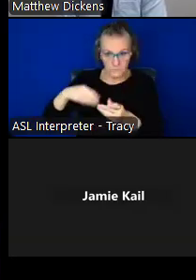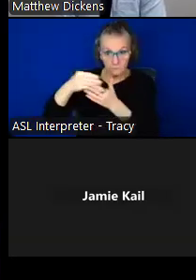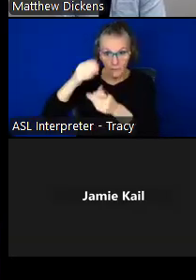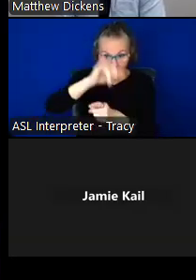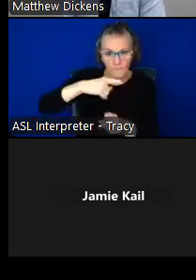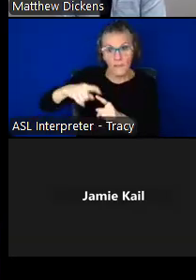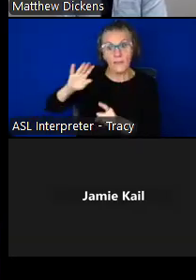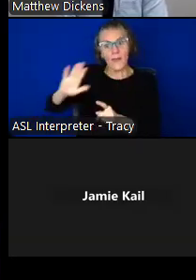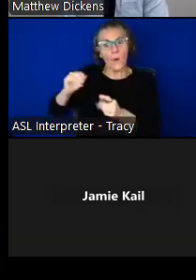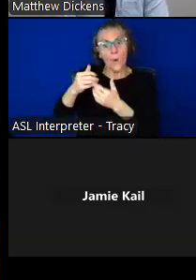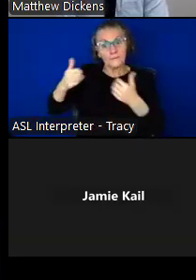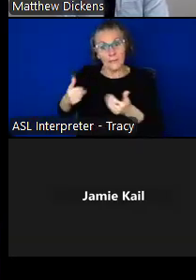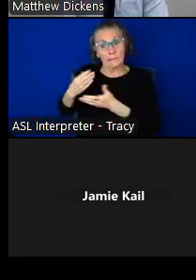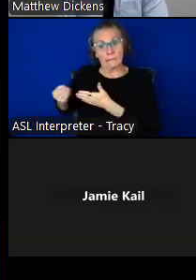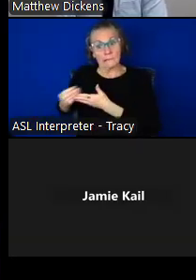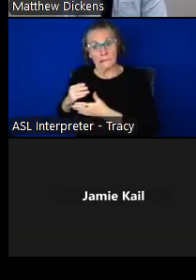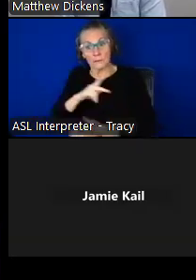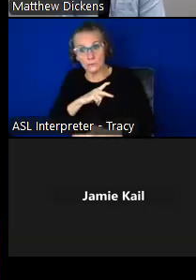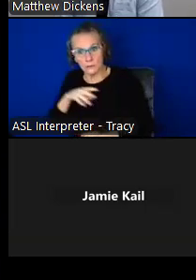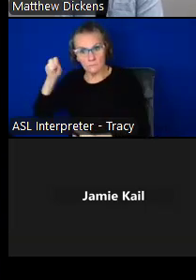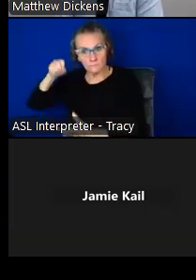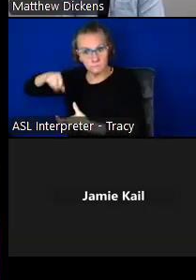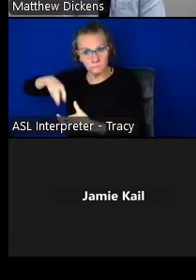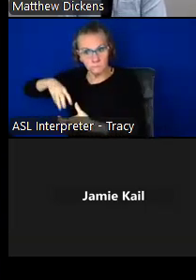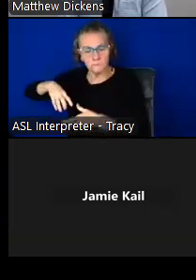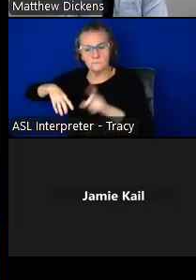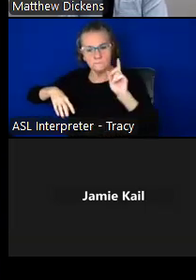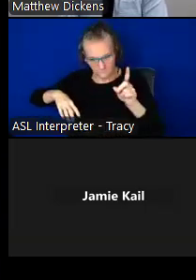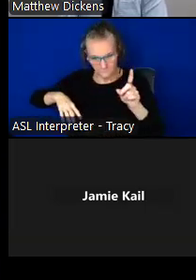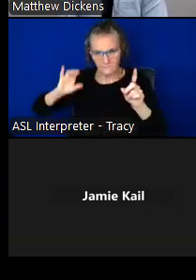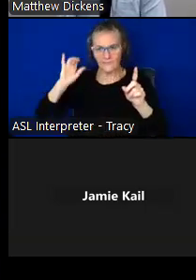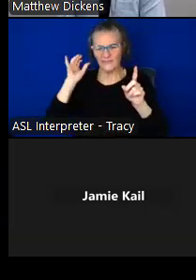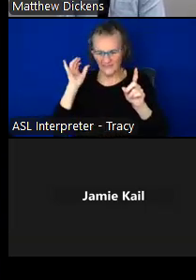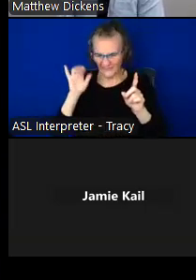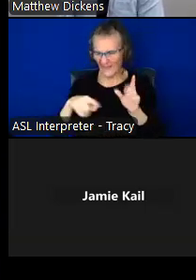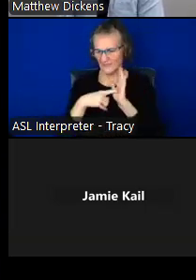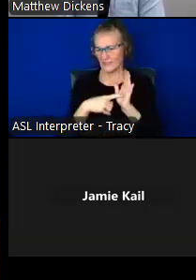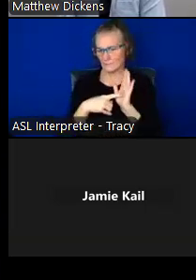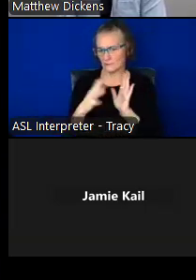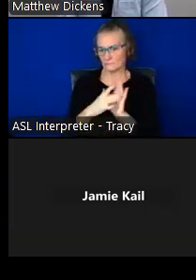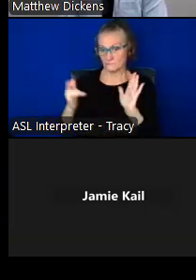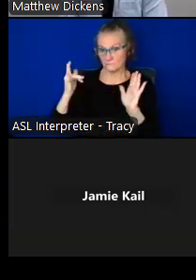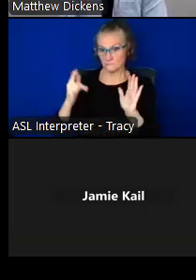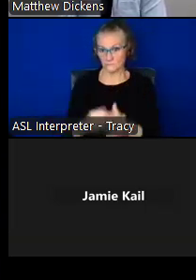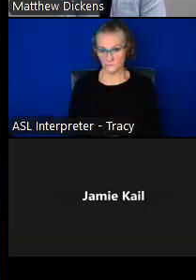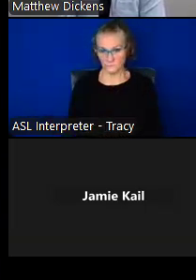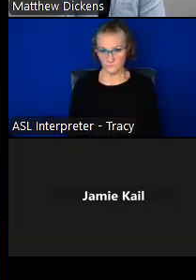for themselves and buys their own groceries. That would be a form of exploitation.